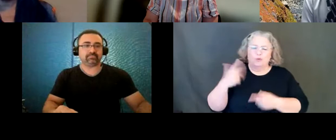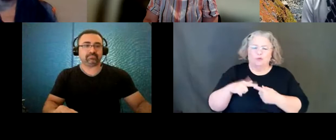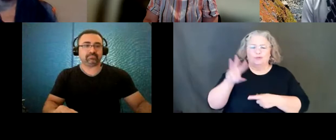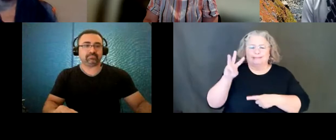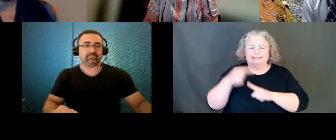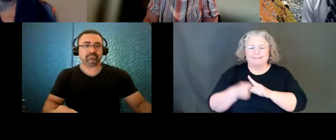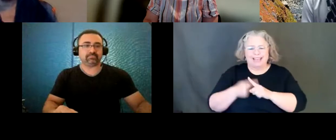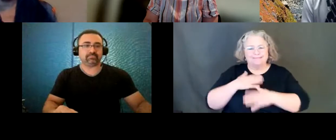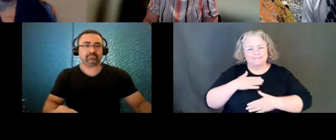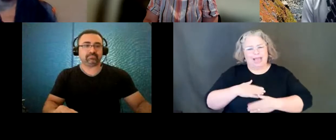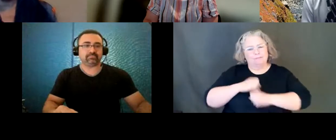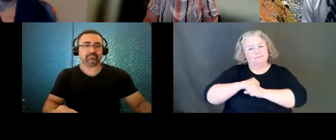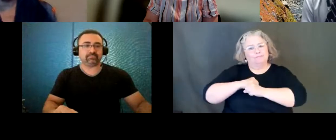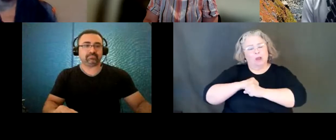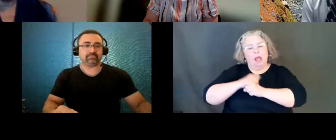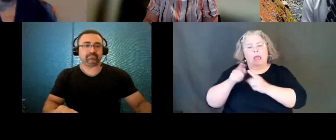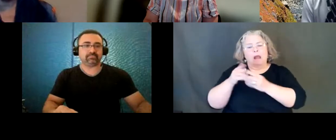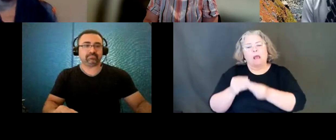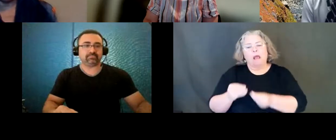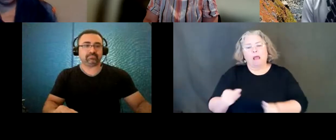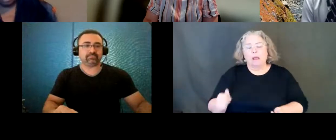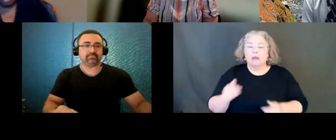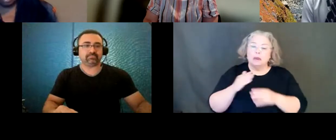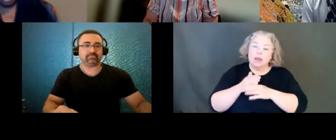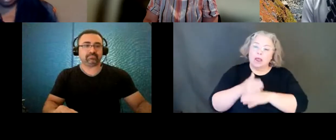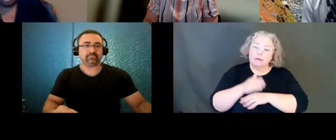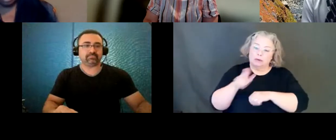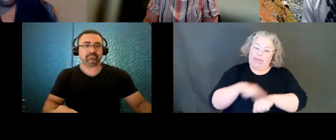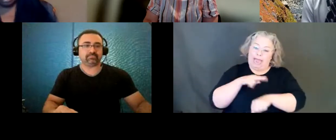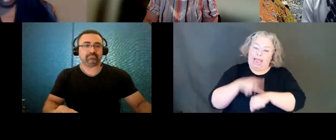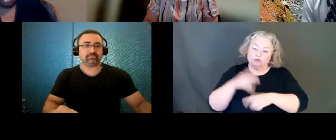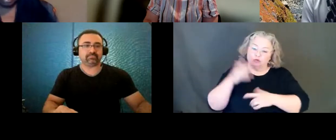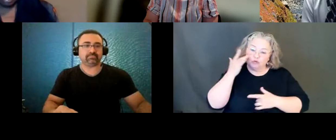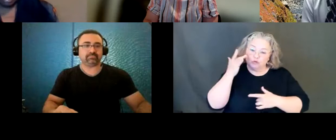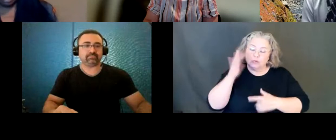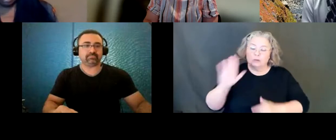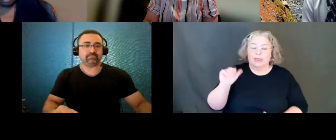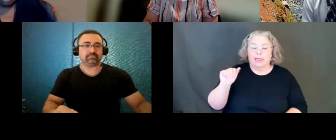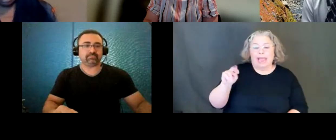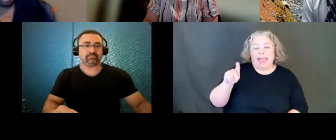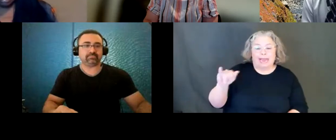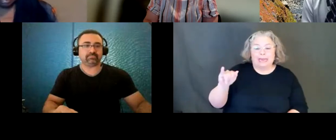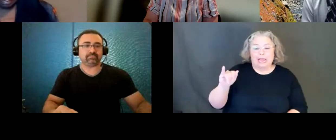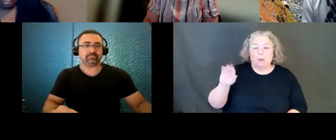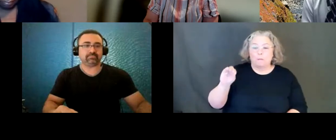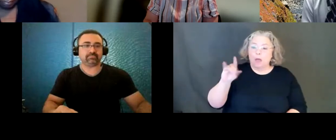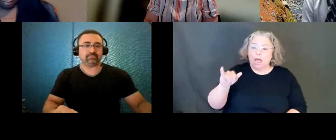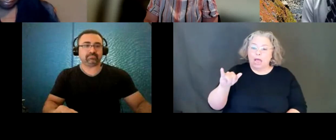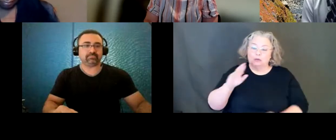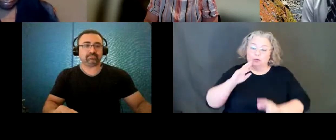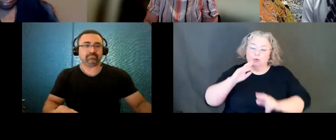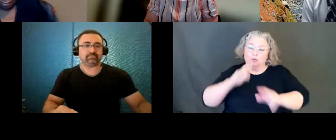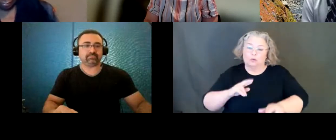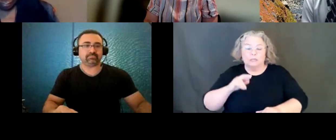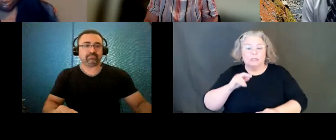And so after somebody gets natural disease, first of all, their antibody response is not as high as